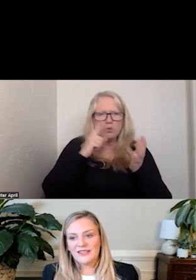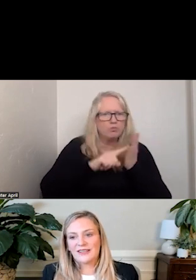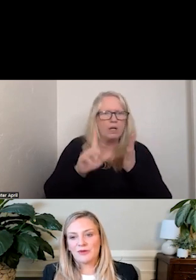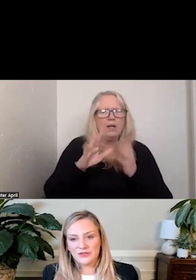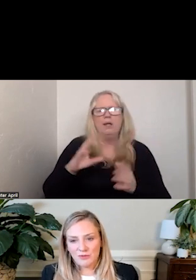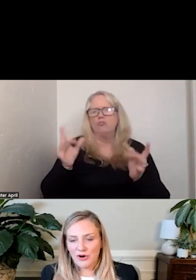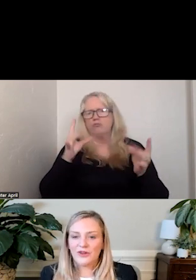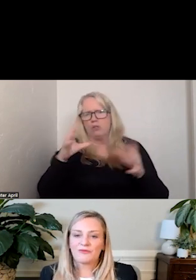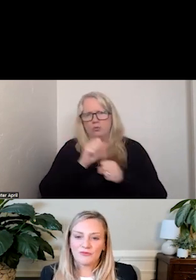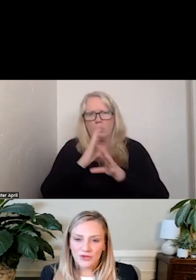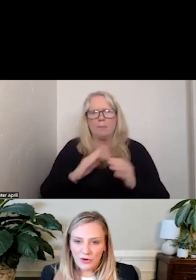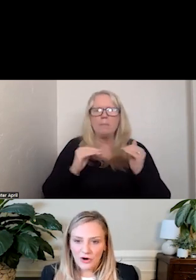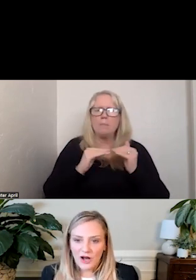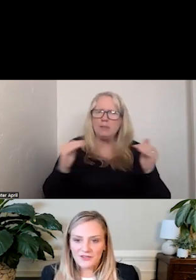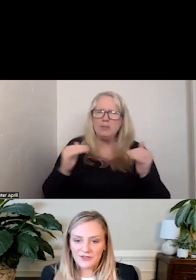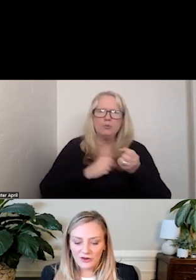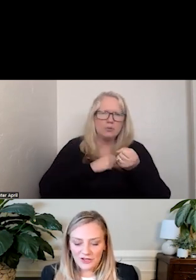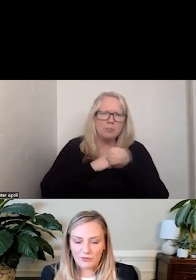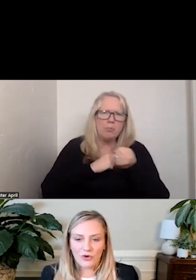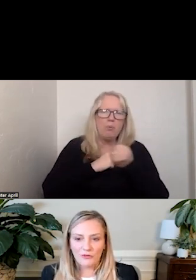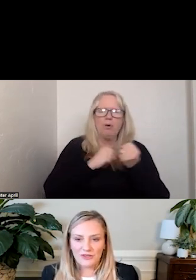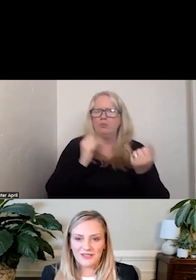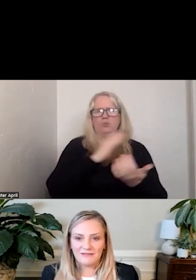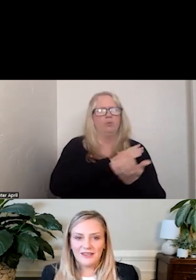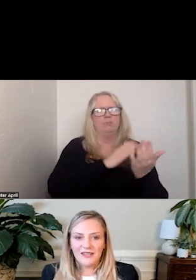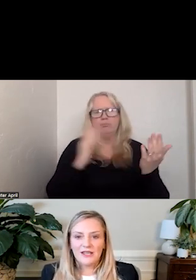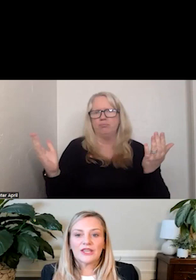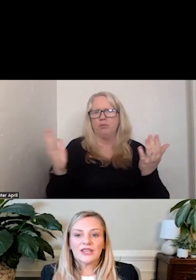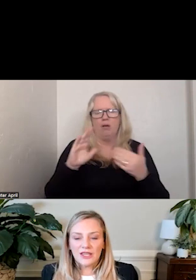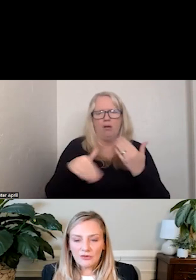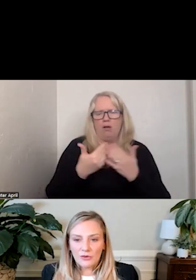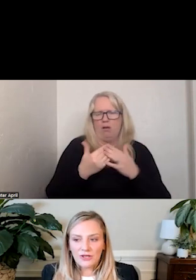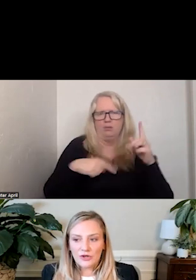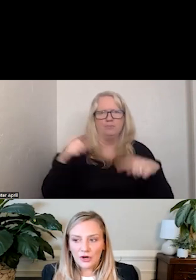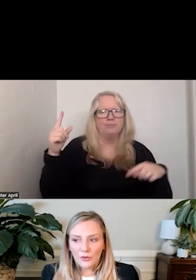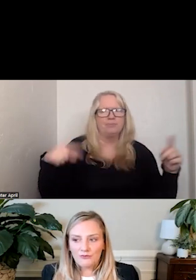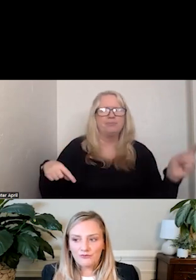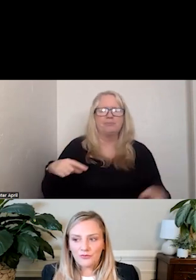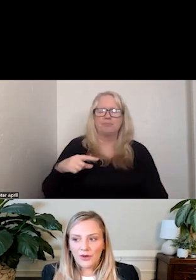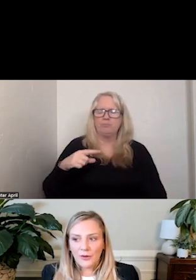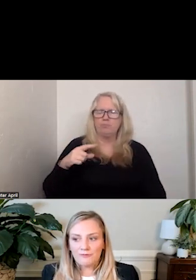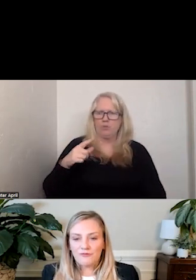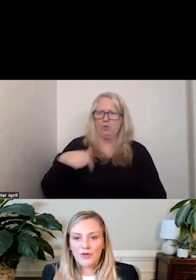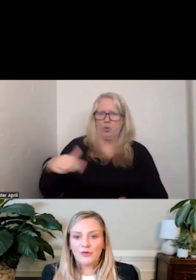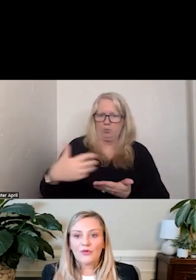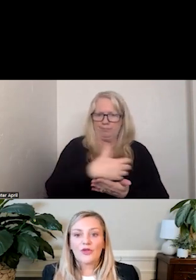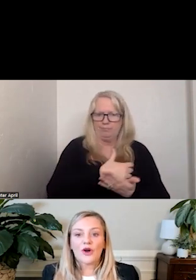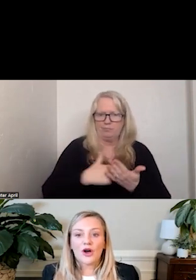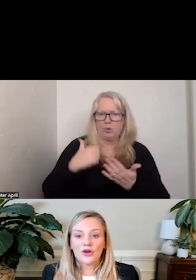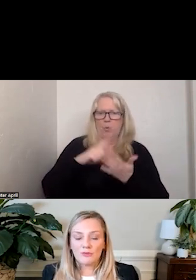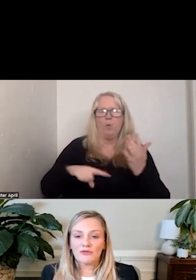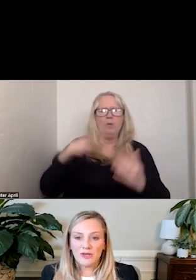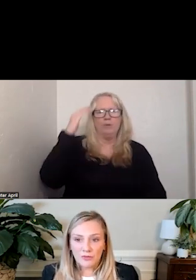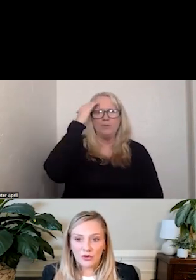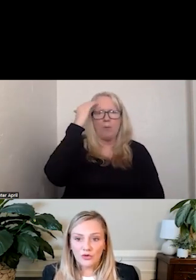workers, peer support, across the board. And we said, given what we know, there